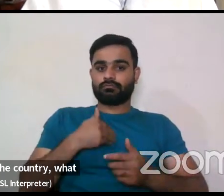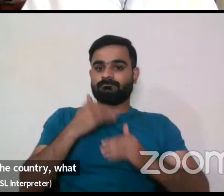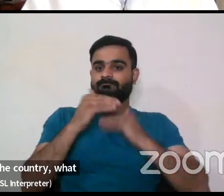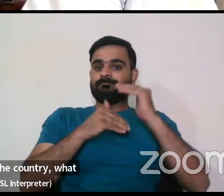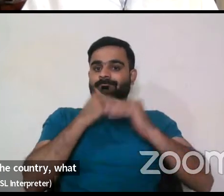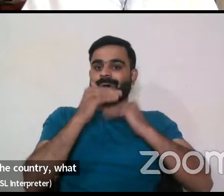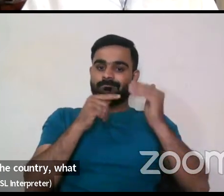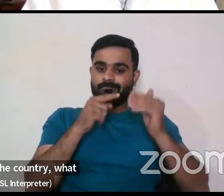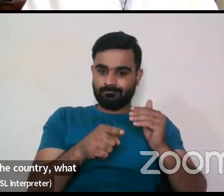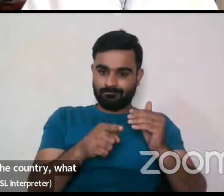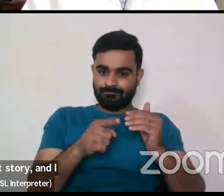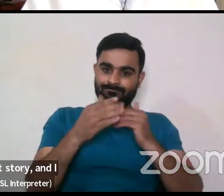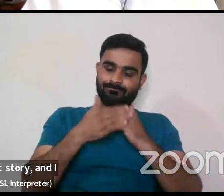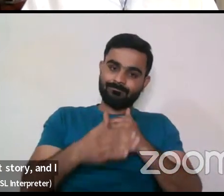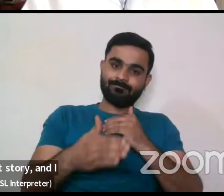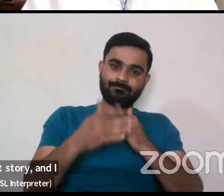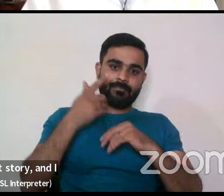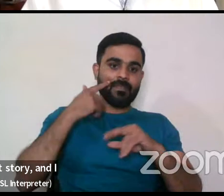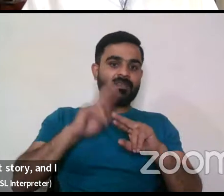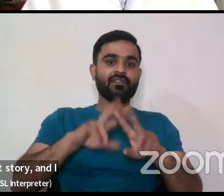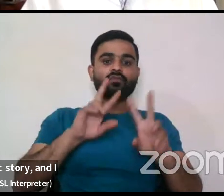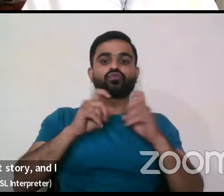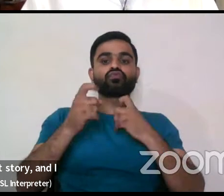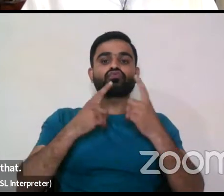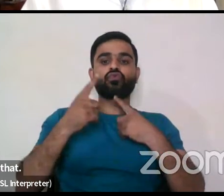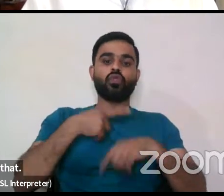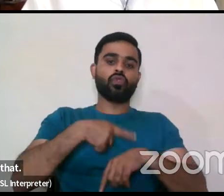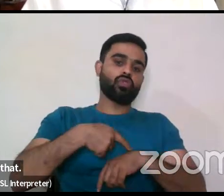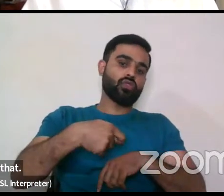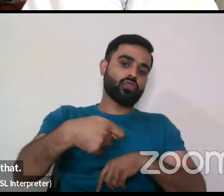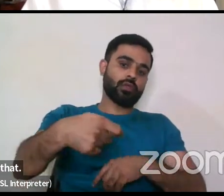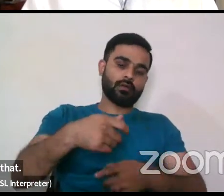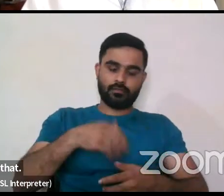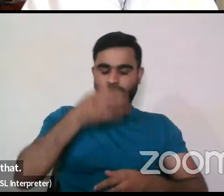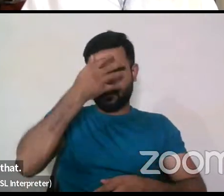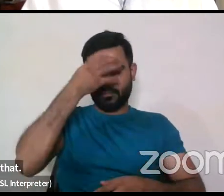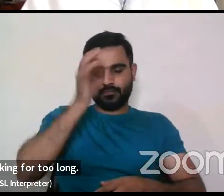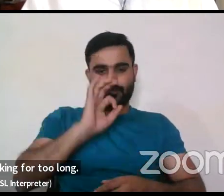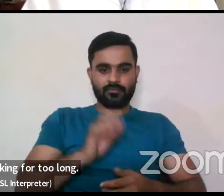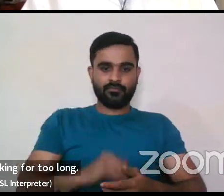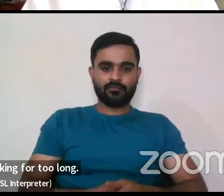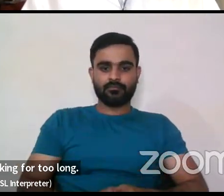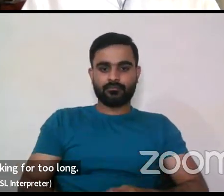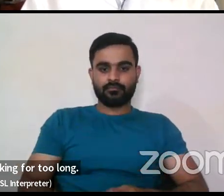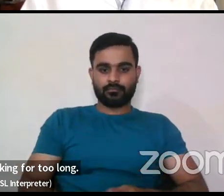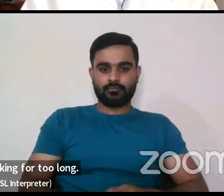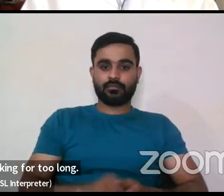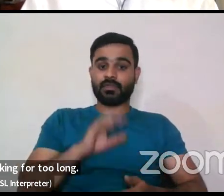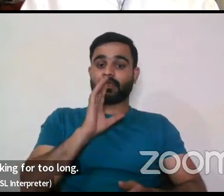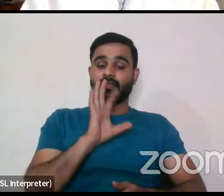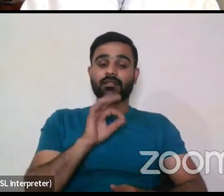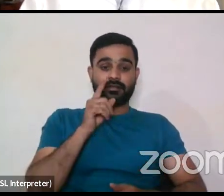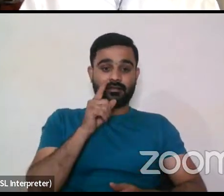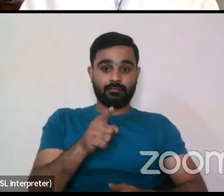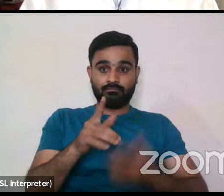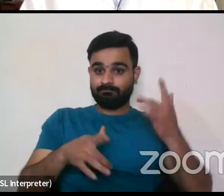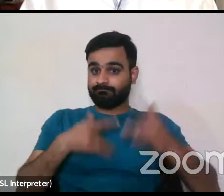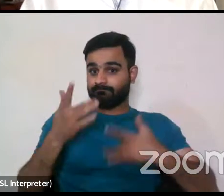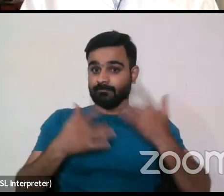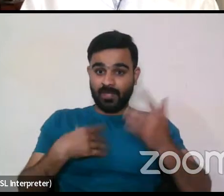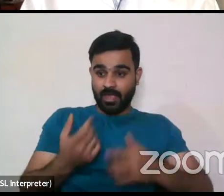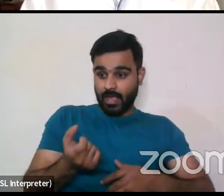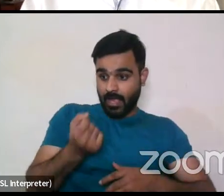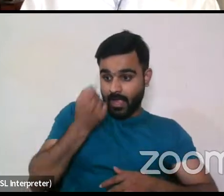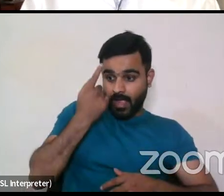that as we go further. Otherwise, I'll keep talking for too long. No, not at all. So, that was actually very insightful to